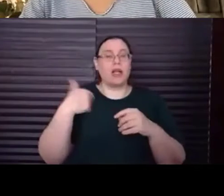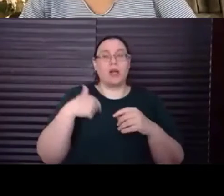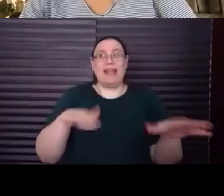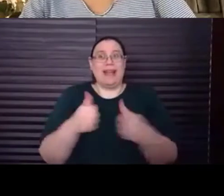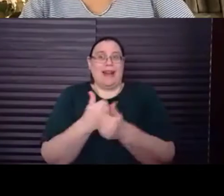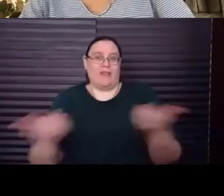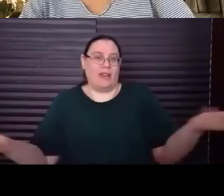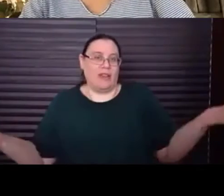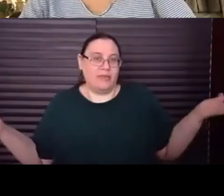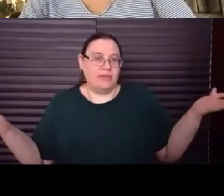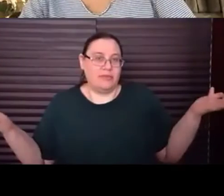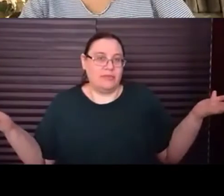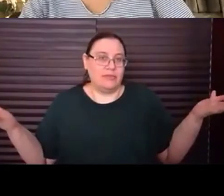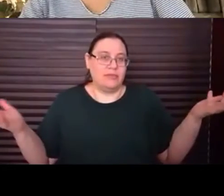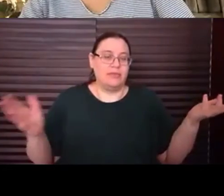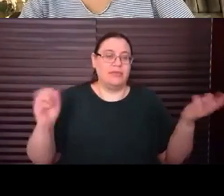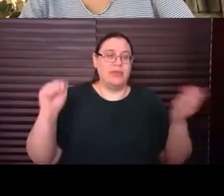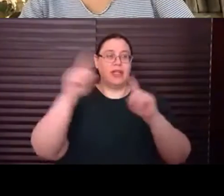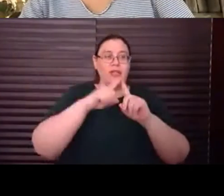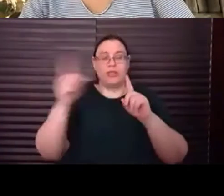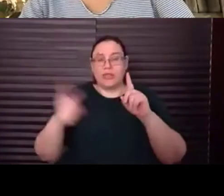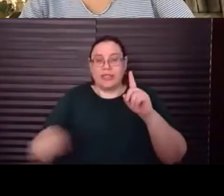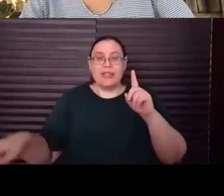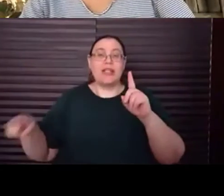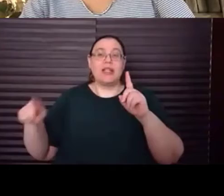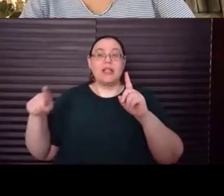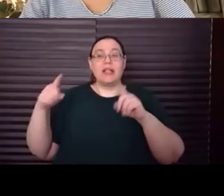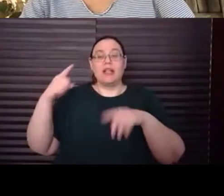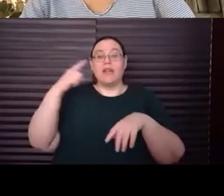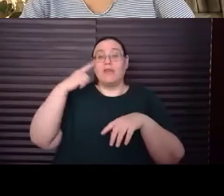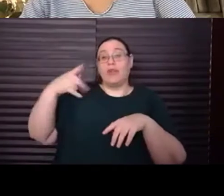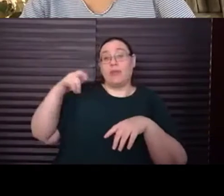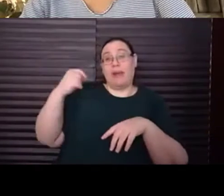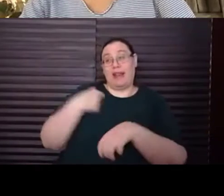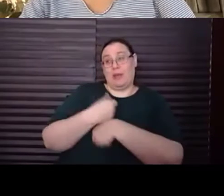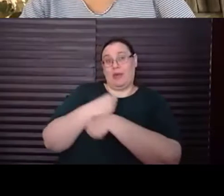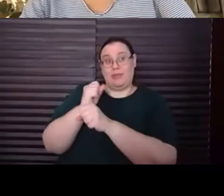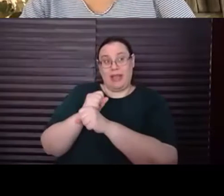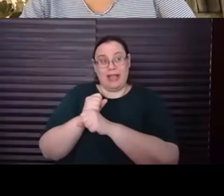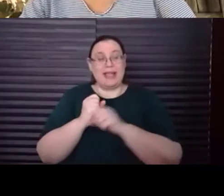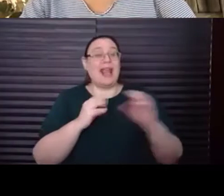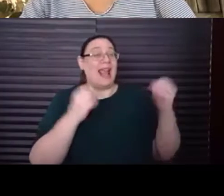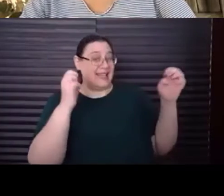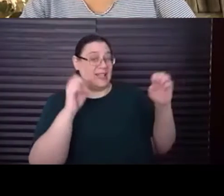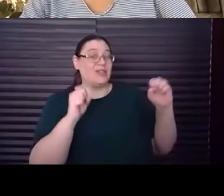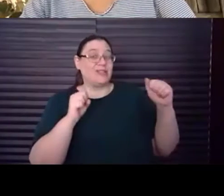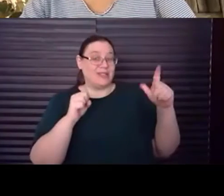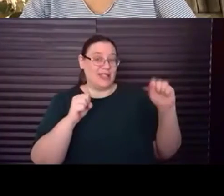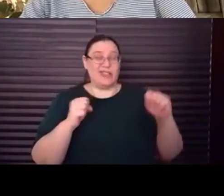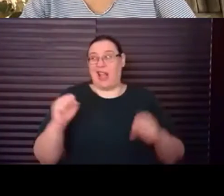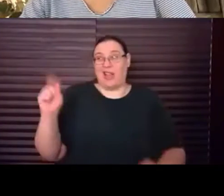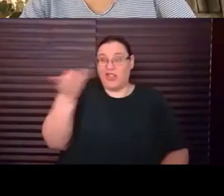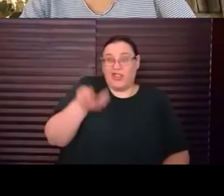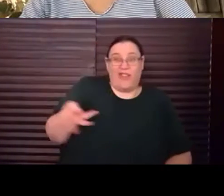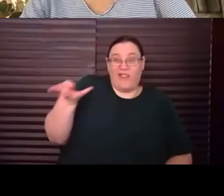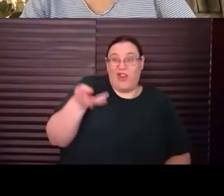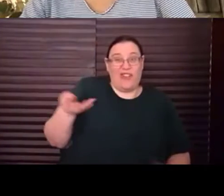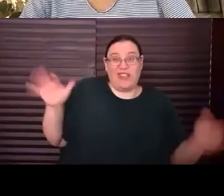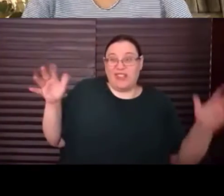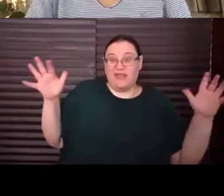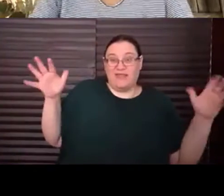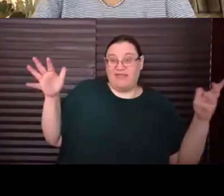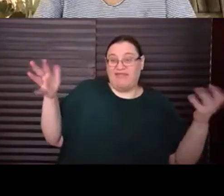were doing it all. For the pilot, for this pilot that we're creating, and also the Easterseals. It was just the four of us,